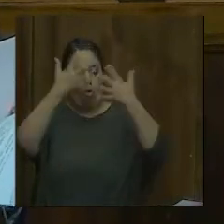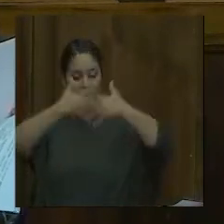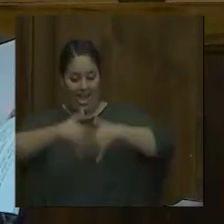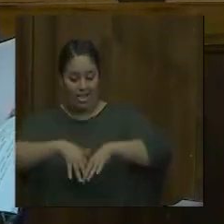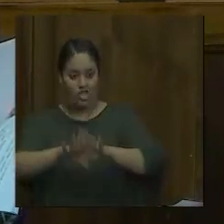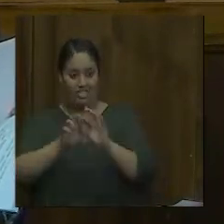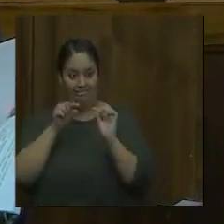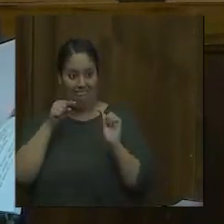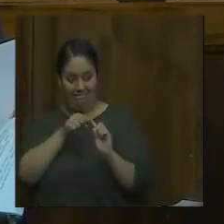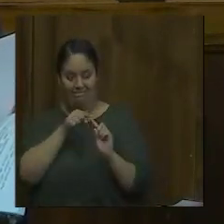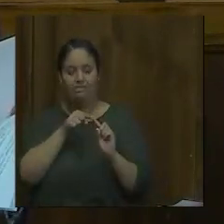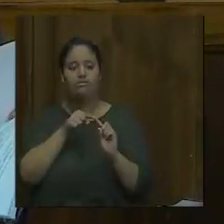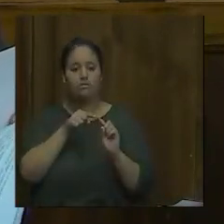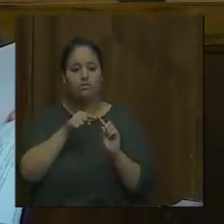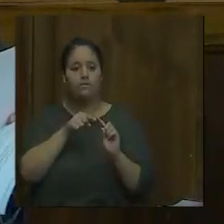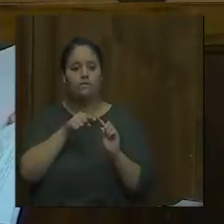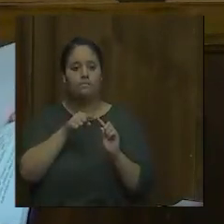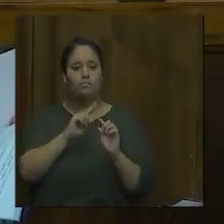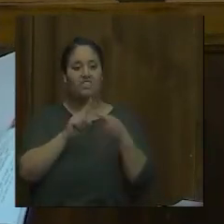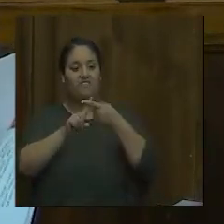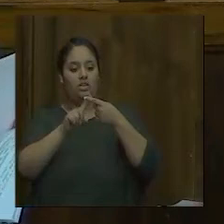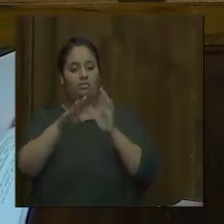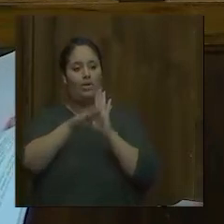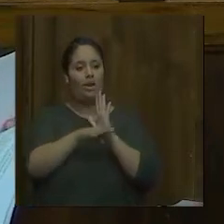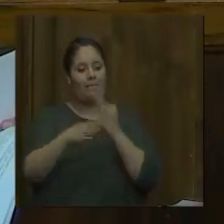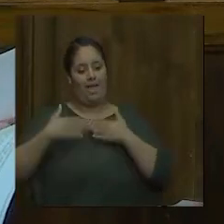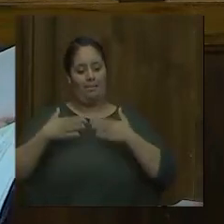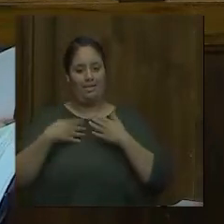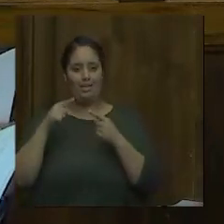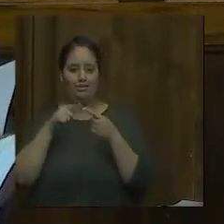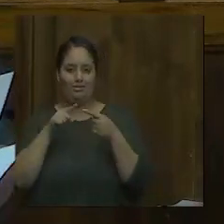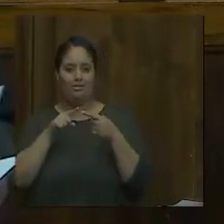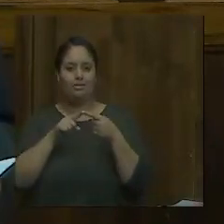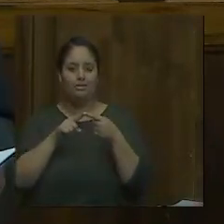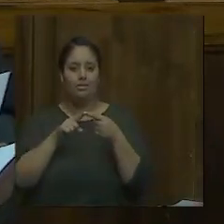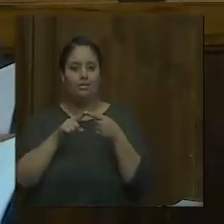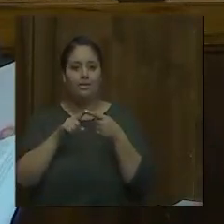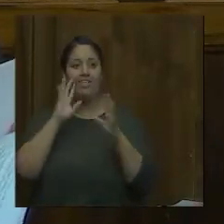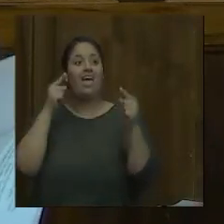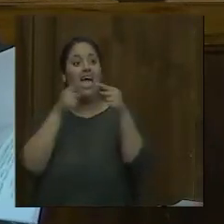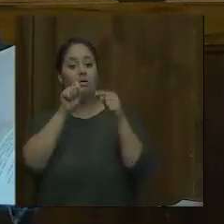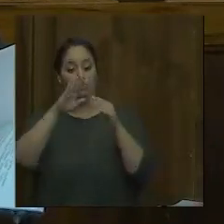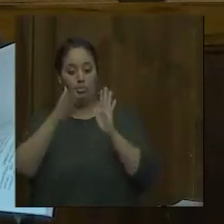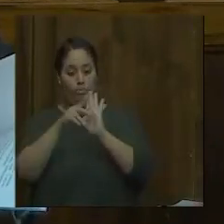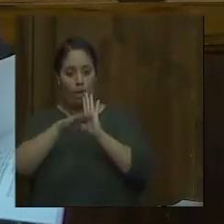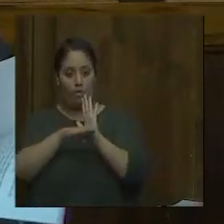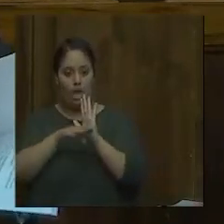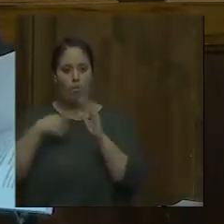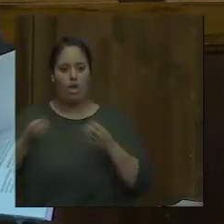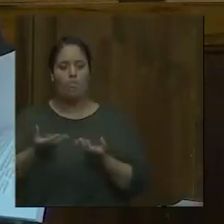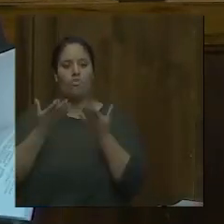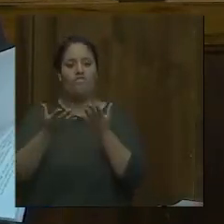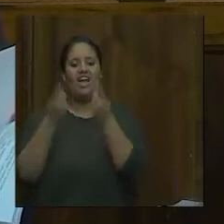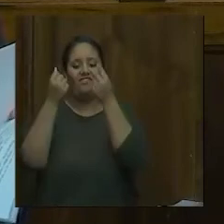offered by its first program administration. The aim of this program is to provide